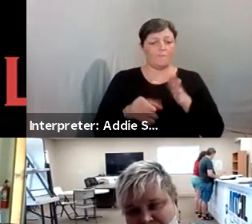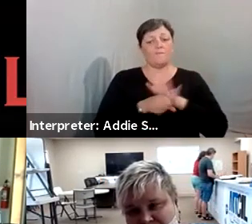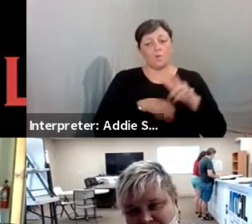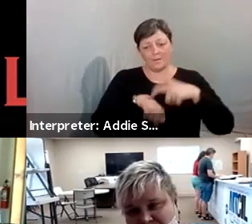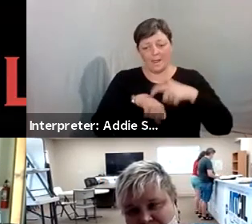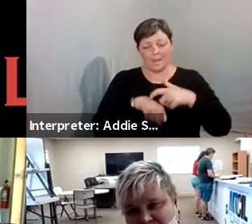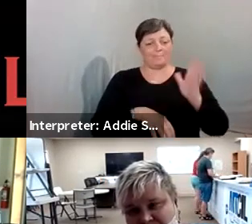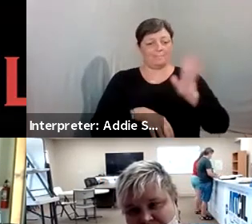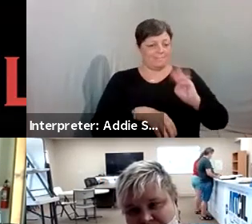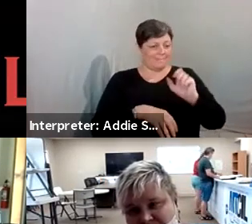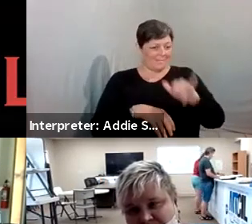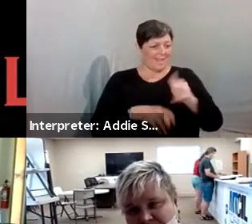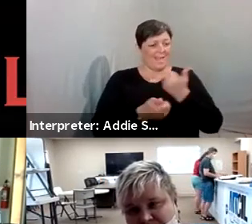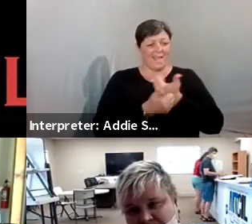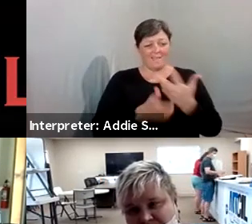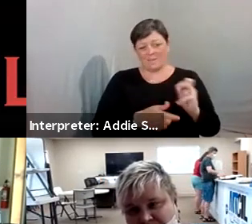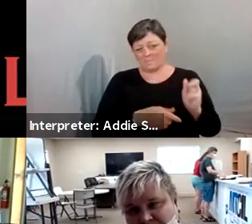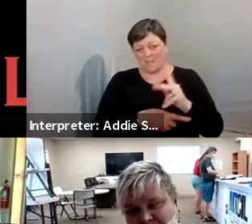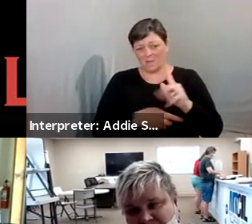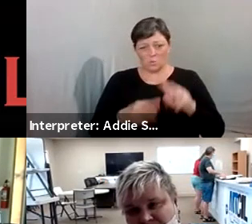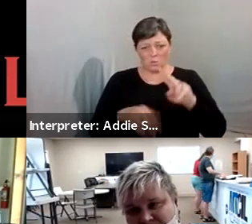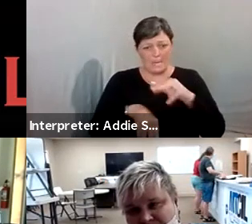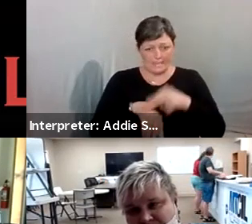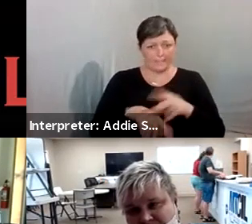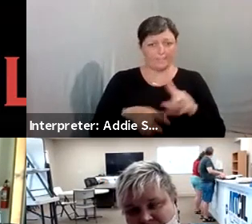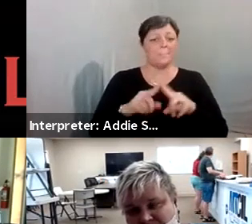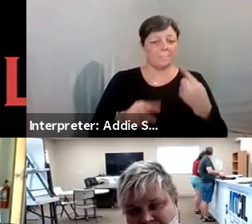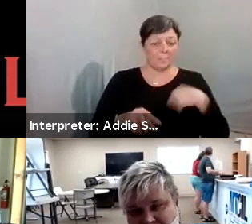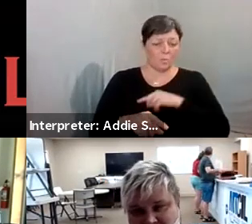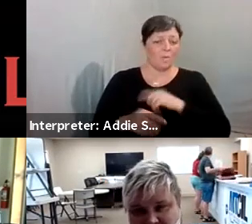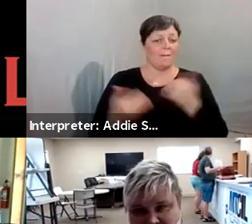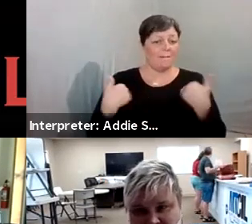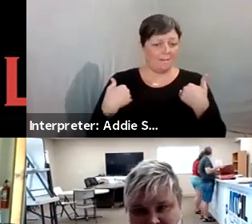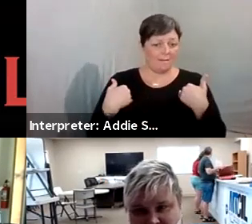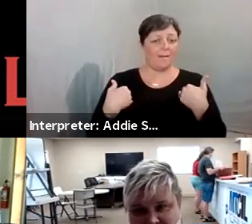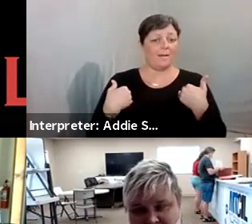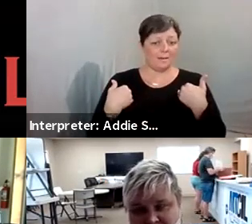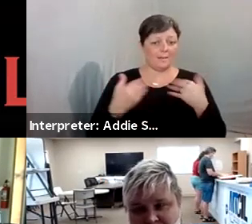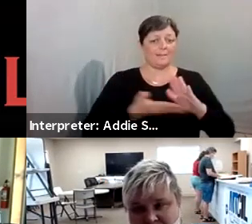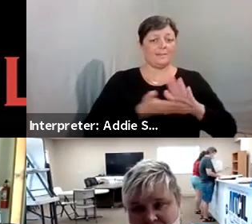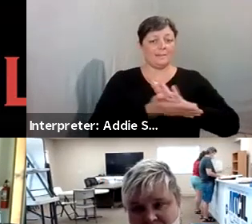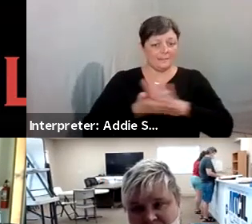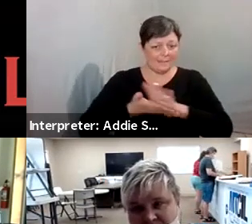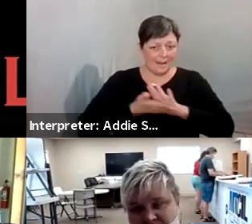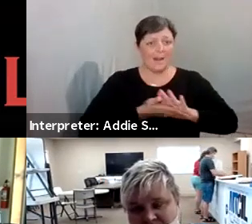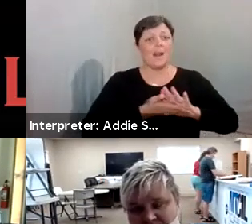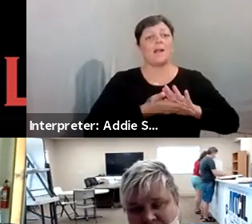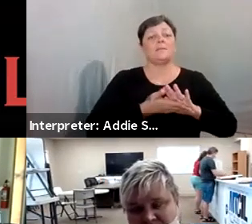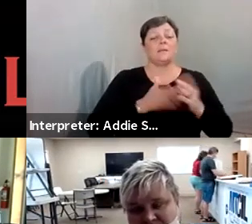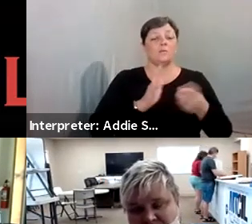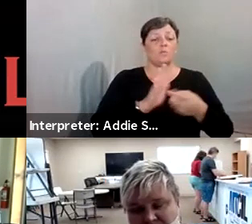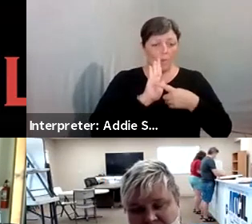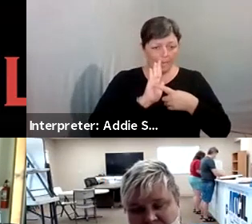May. Everything is pretty much back to normal, but we do have sanitizing protocols.